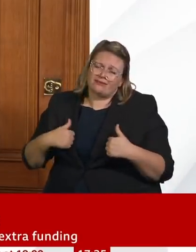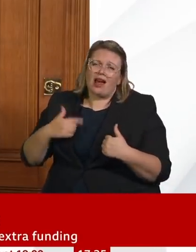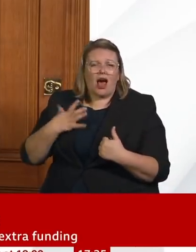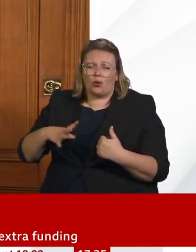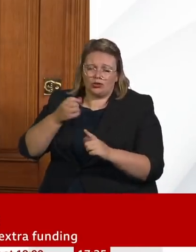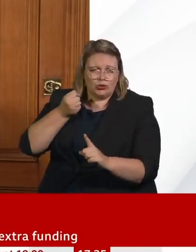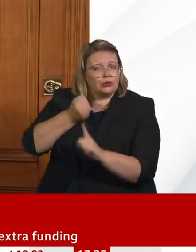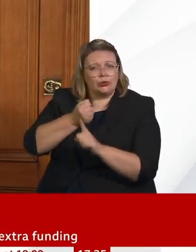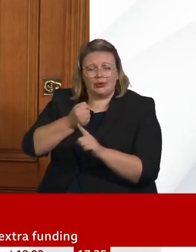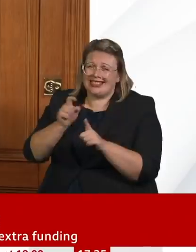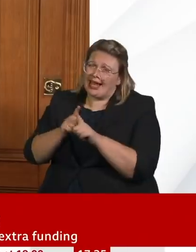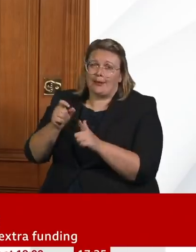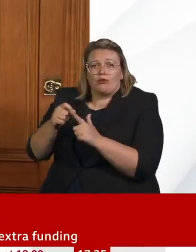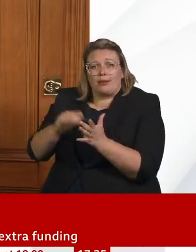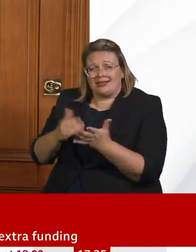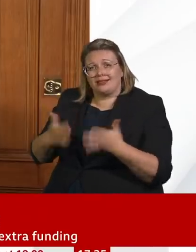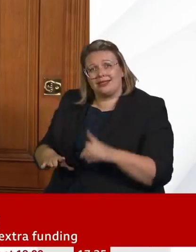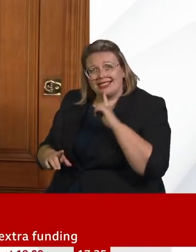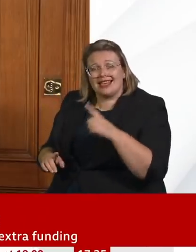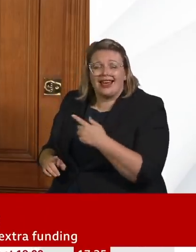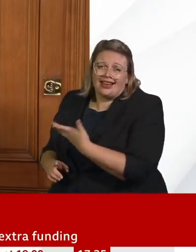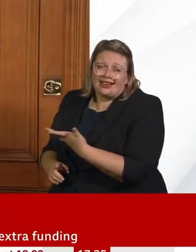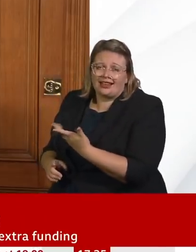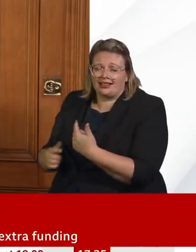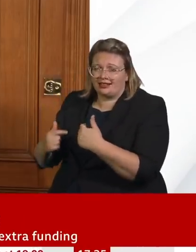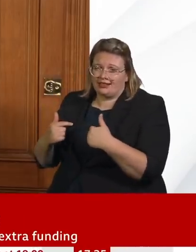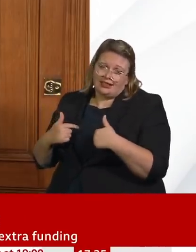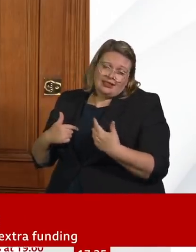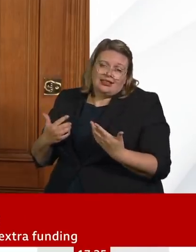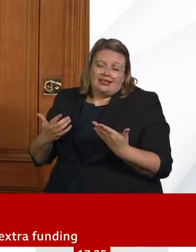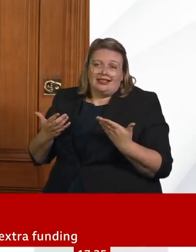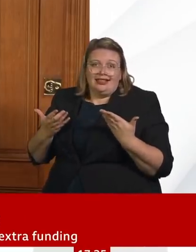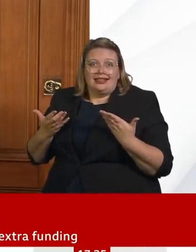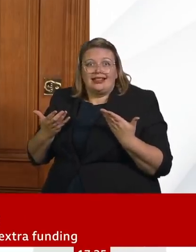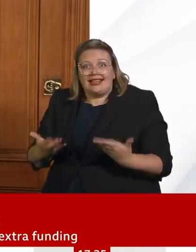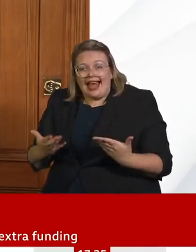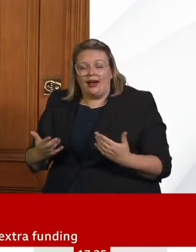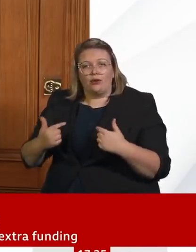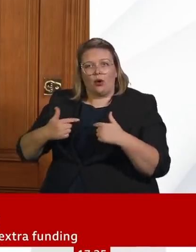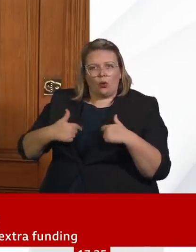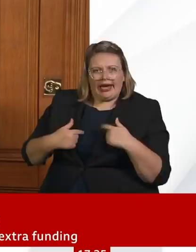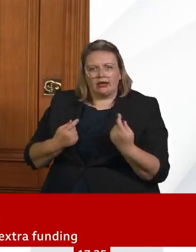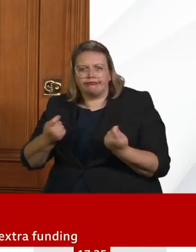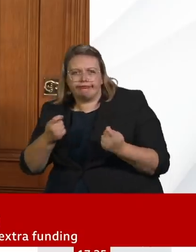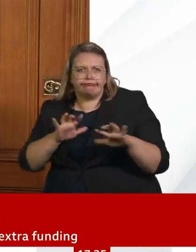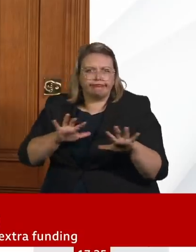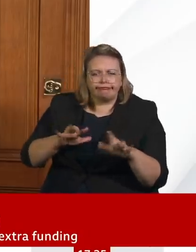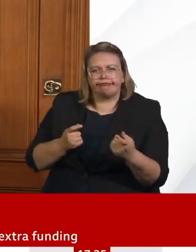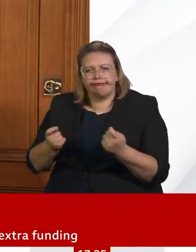again, that the Prime Minister made, we're running now with the brakes partially on, and the R